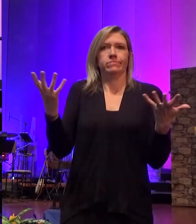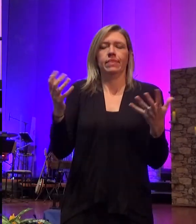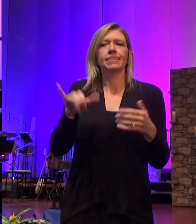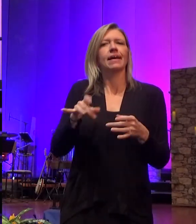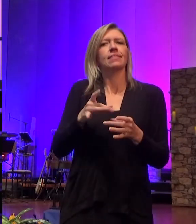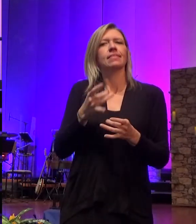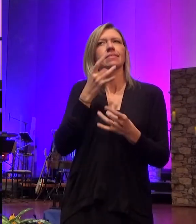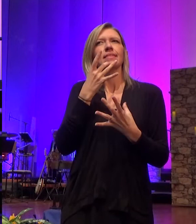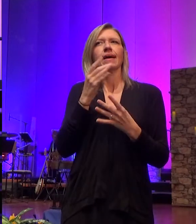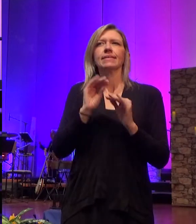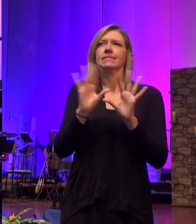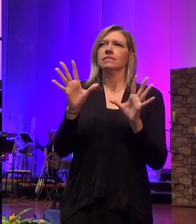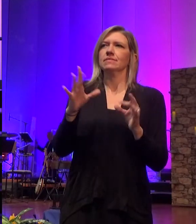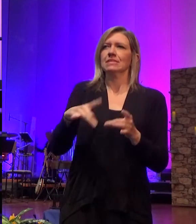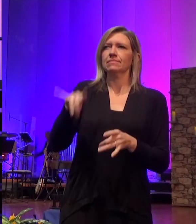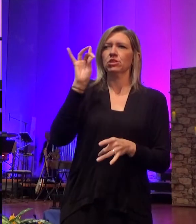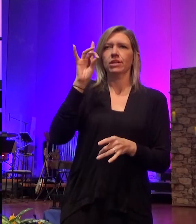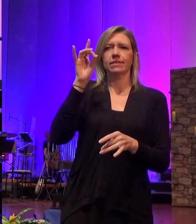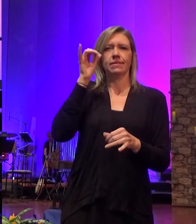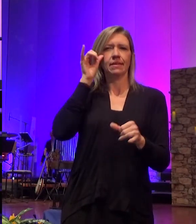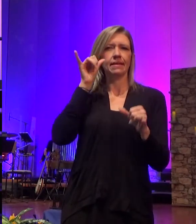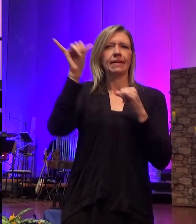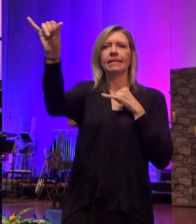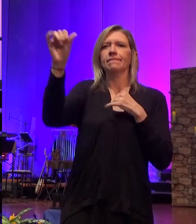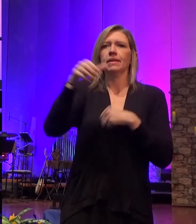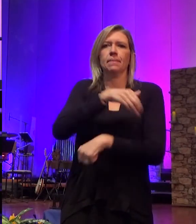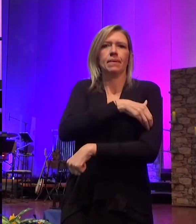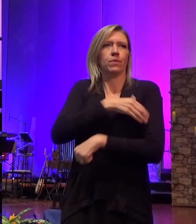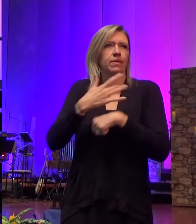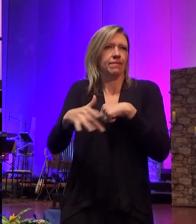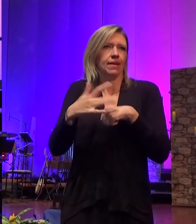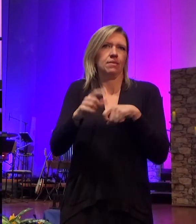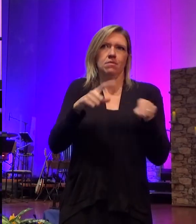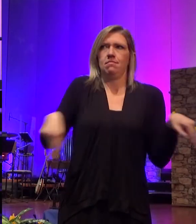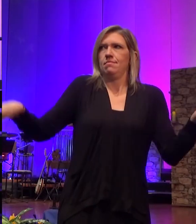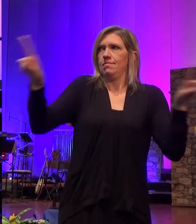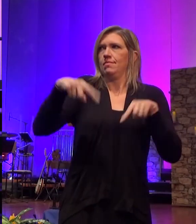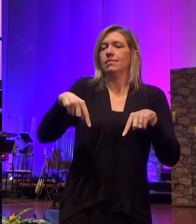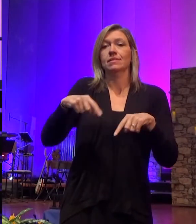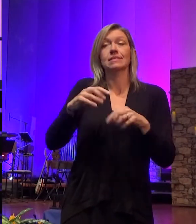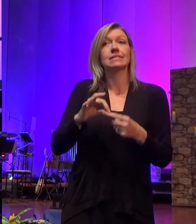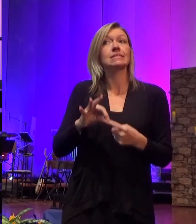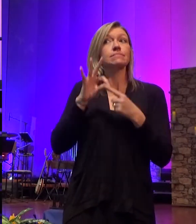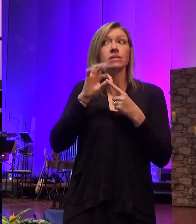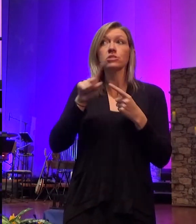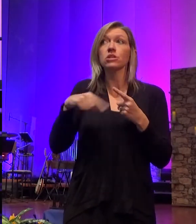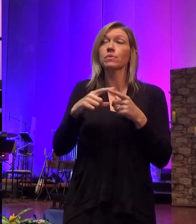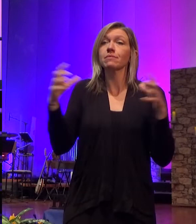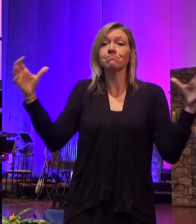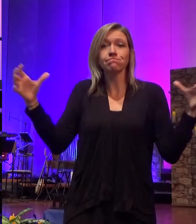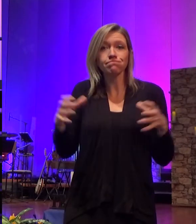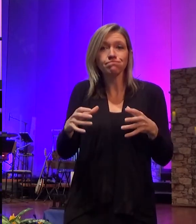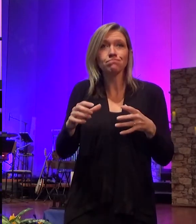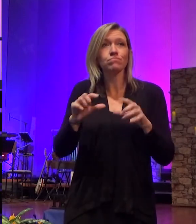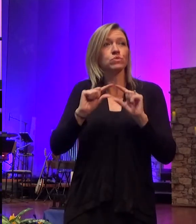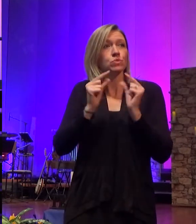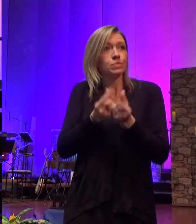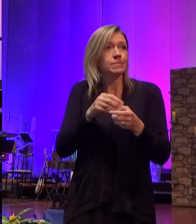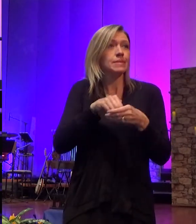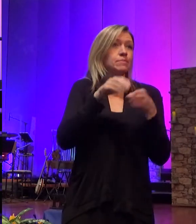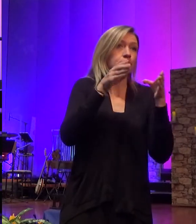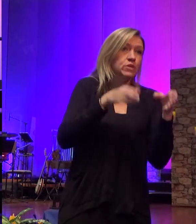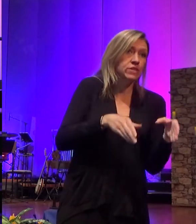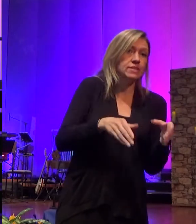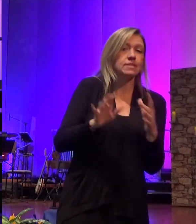spirit, this infinite power is available to all of us, and especially when we come together like this, collectively, in person or